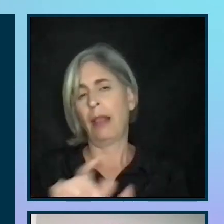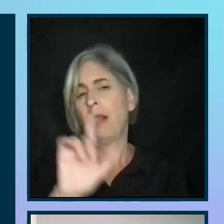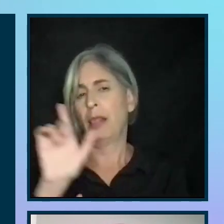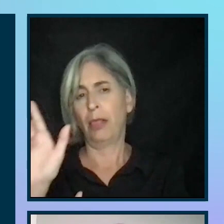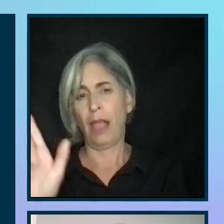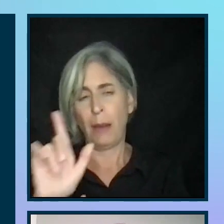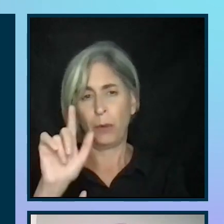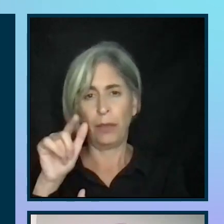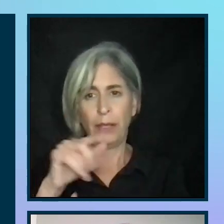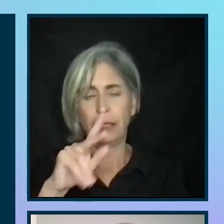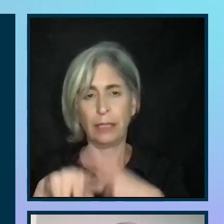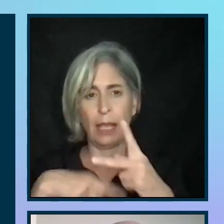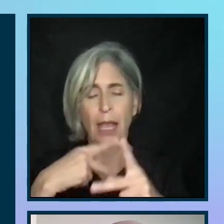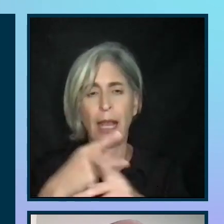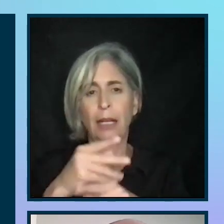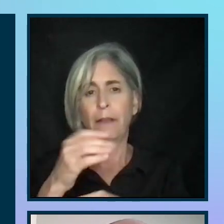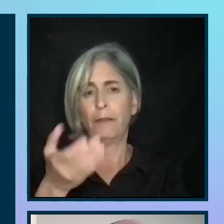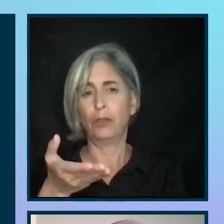types of sources.